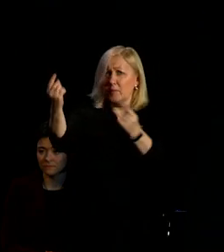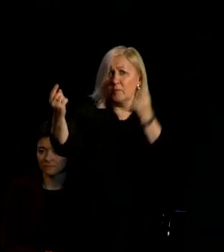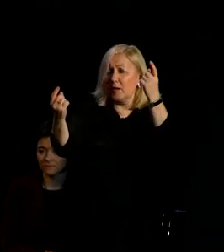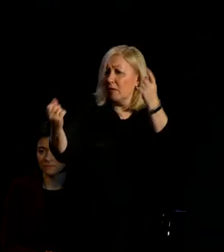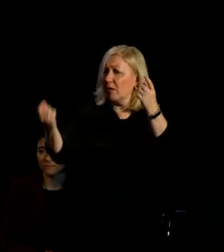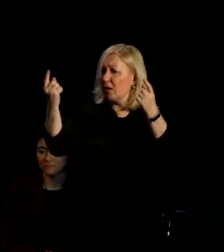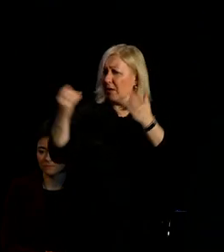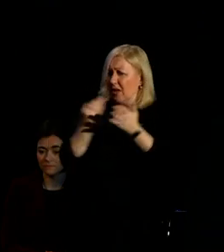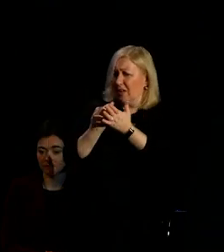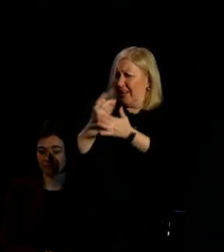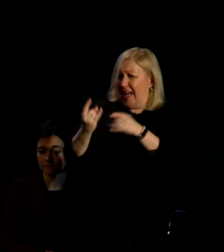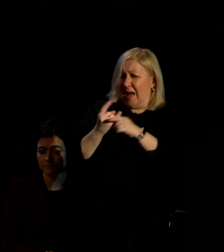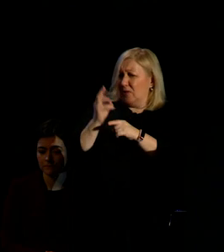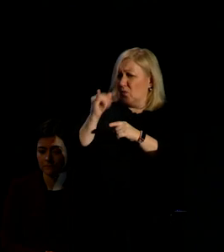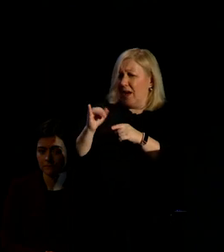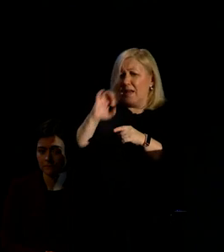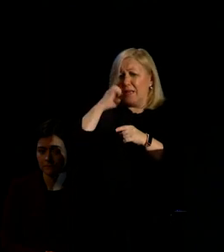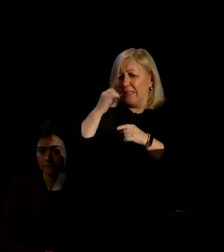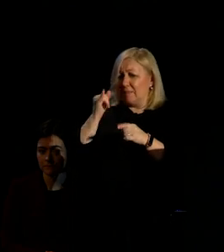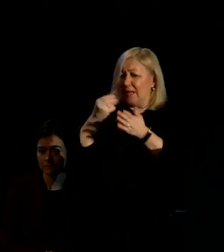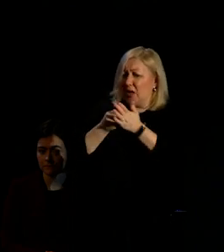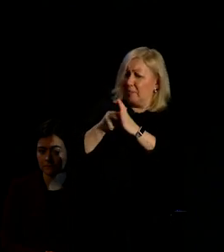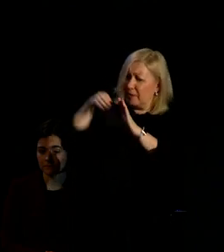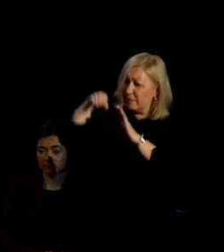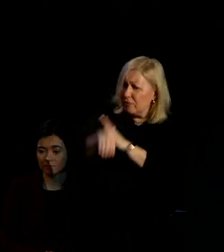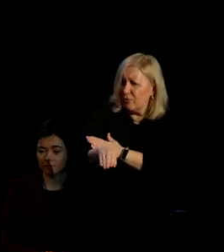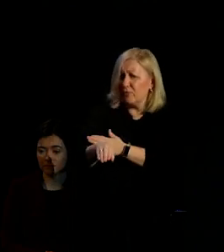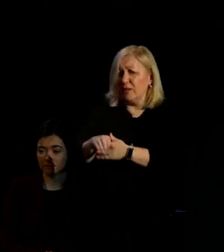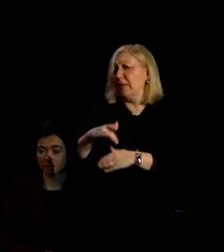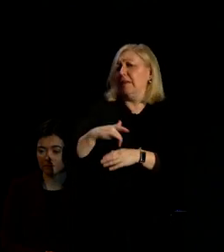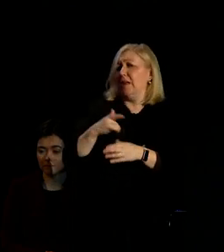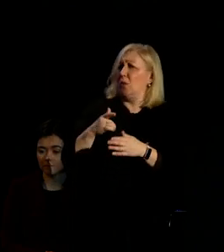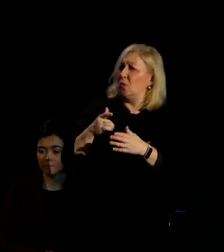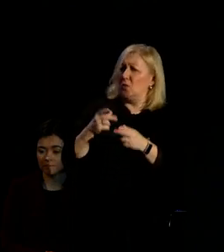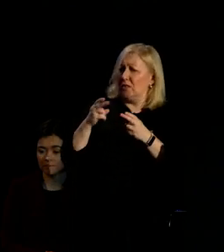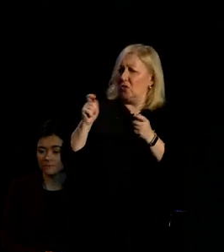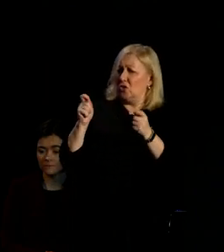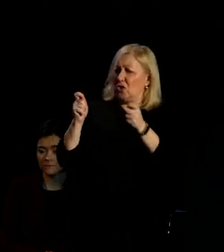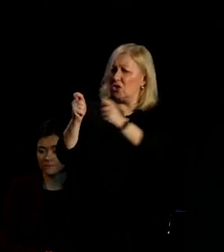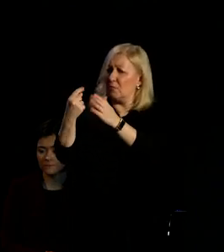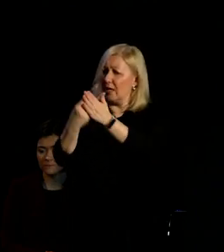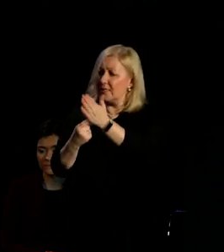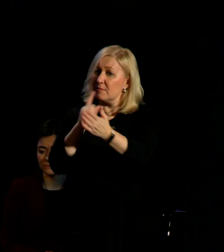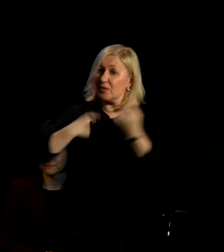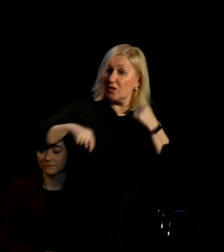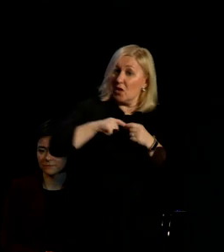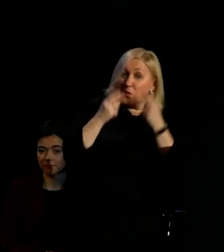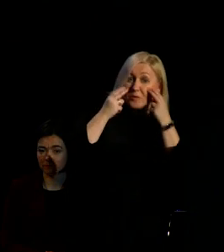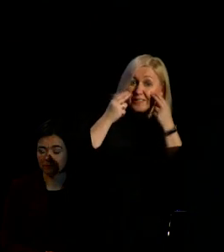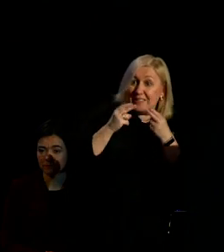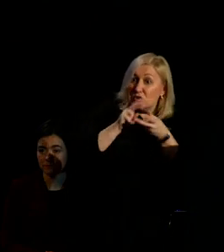policy. Such movements manipulated fears and insecurities, wielding these as tools of